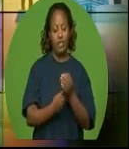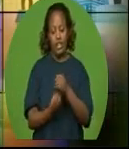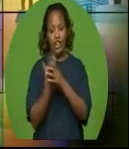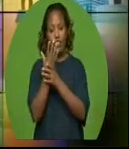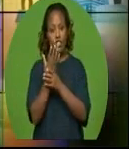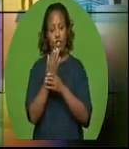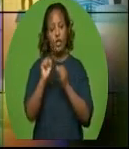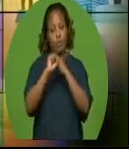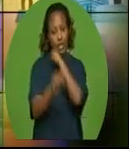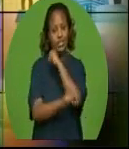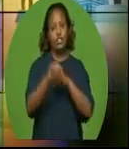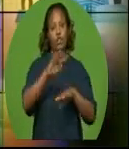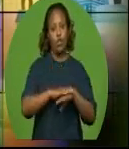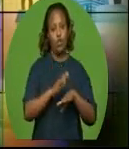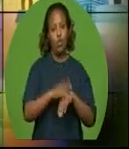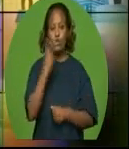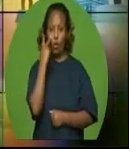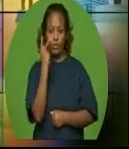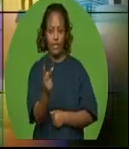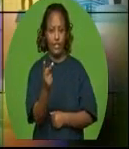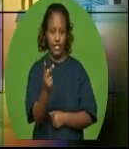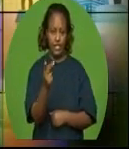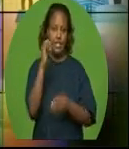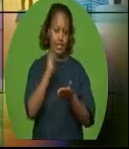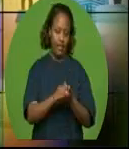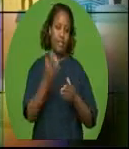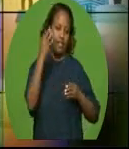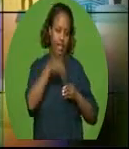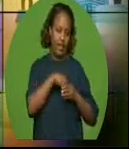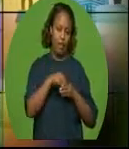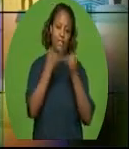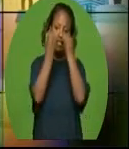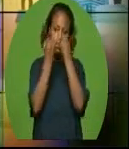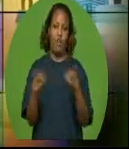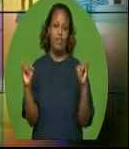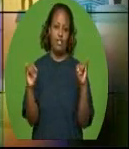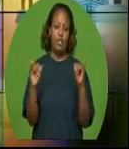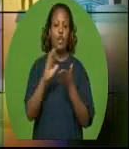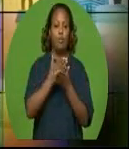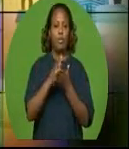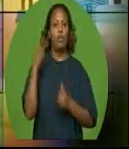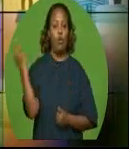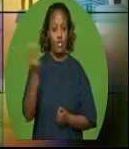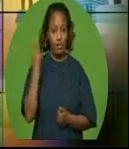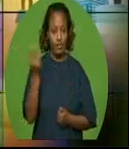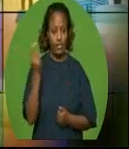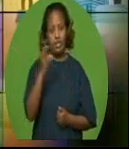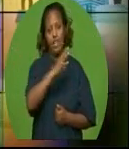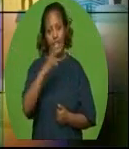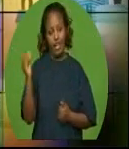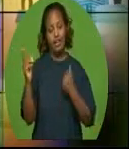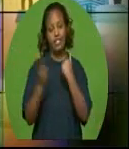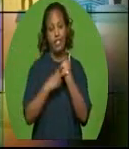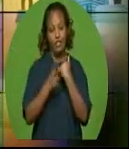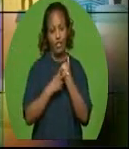This derivation is based on the observation that income is divided between